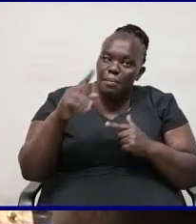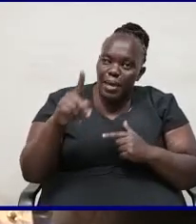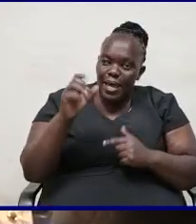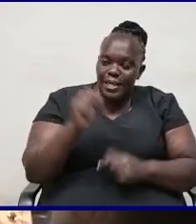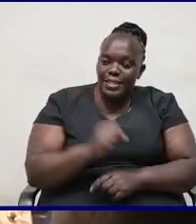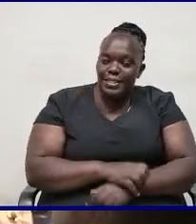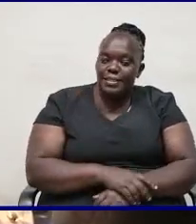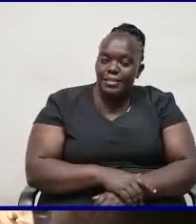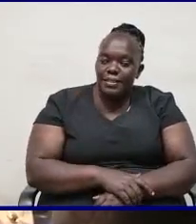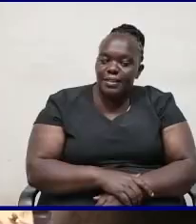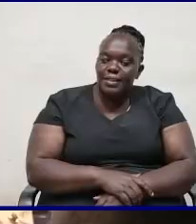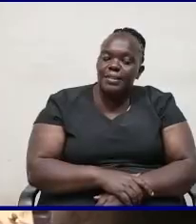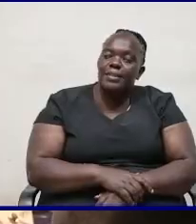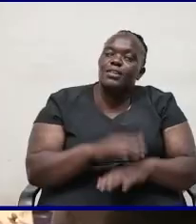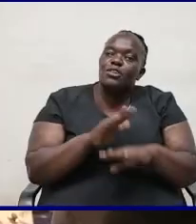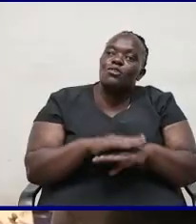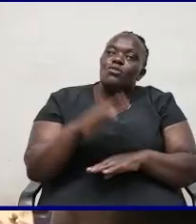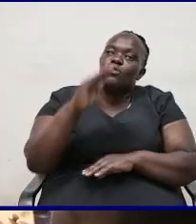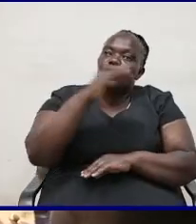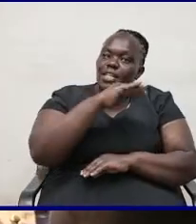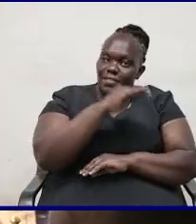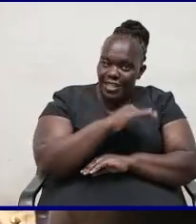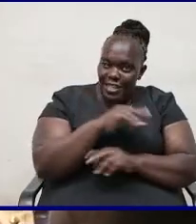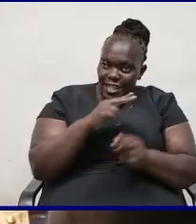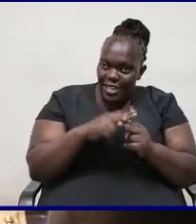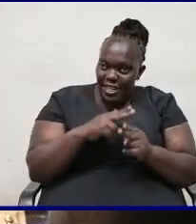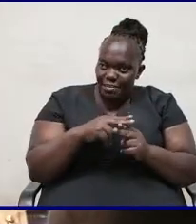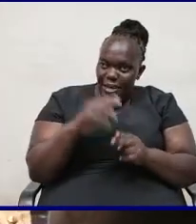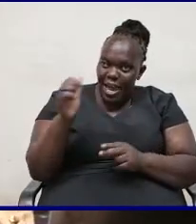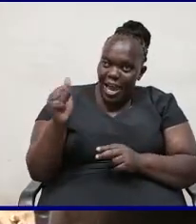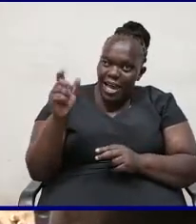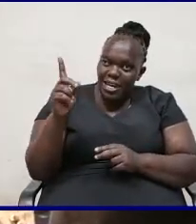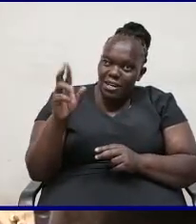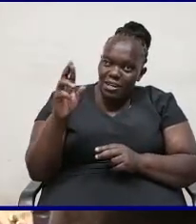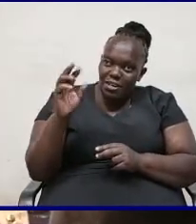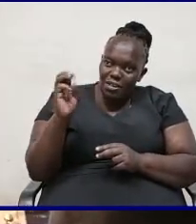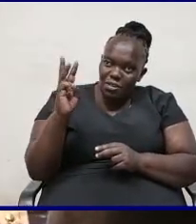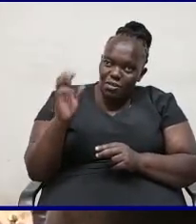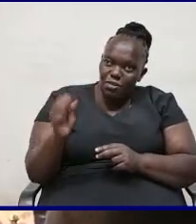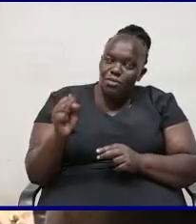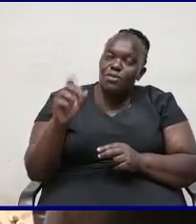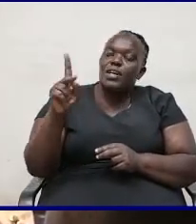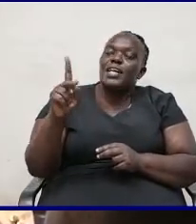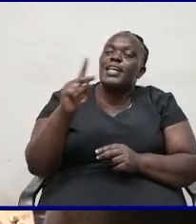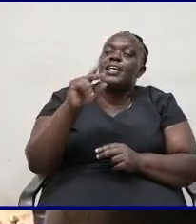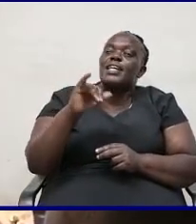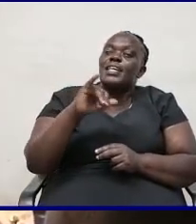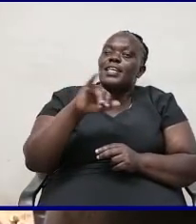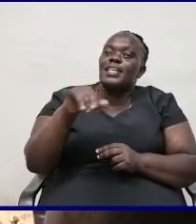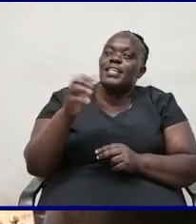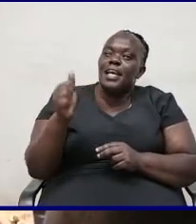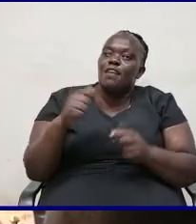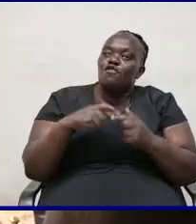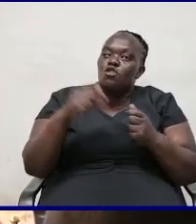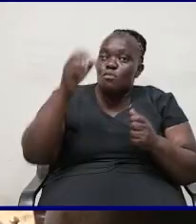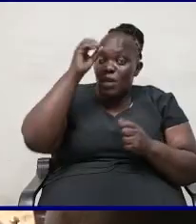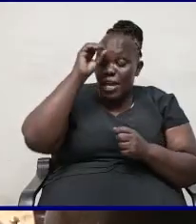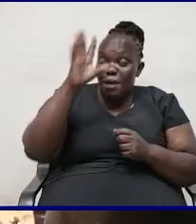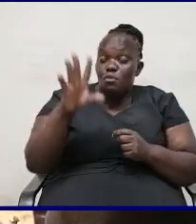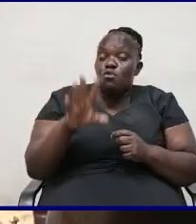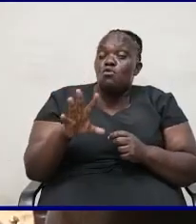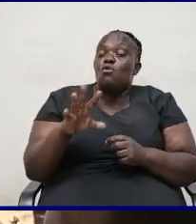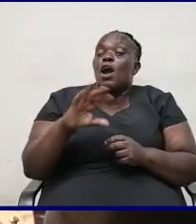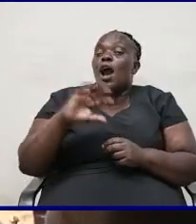PS. Good afternoon, good evening. My name is Andrew Kinjeretugi. I'm from Kiambu